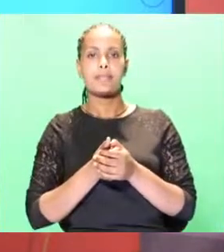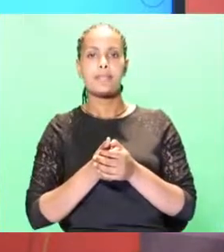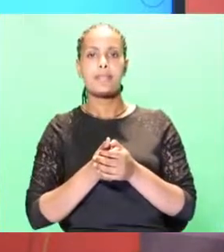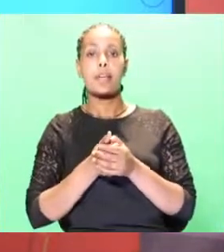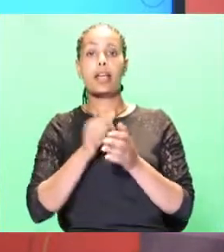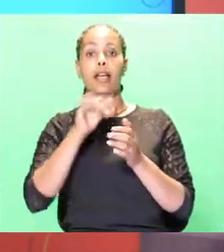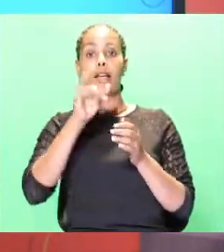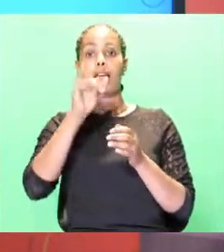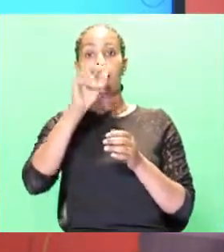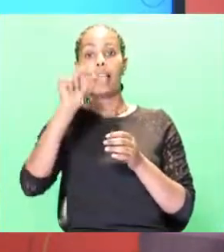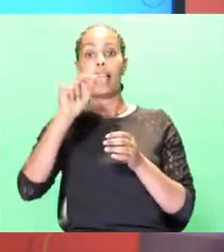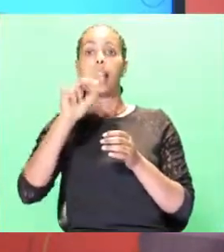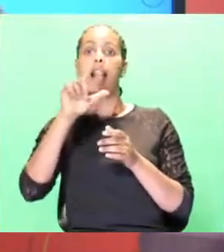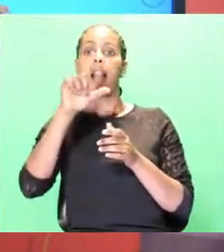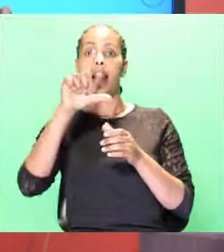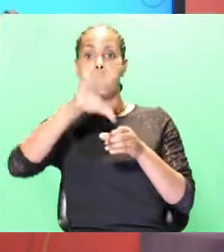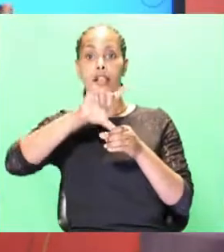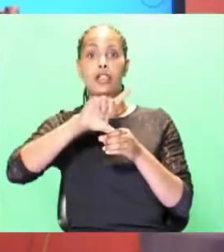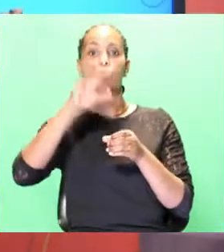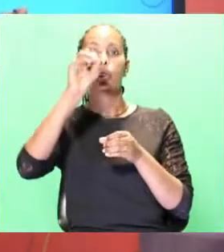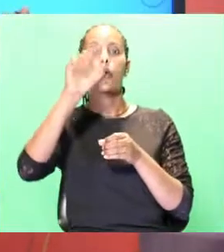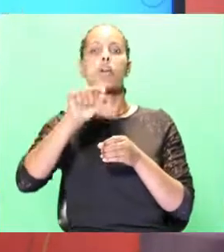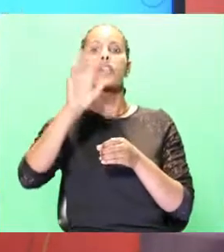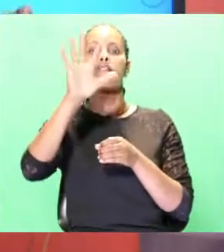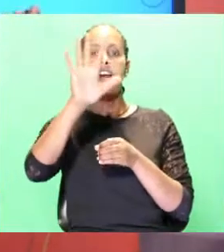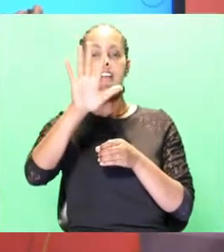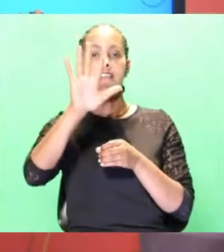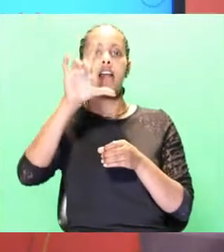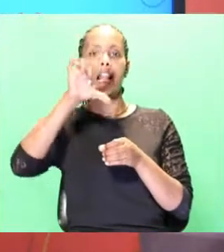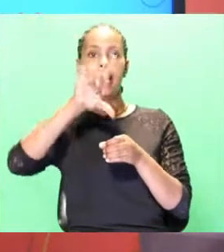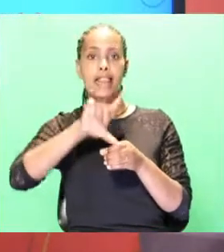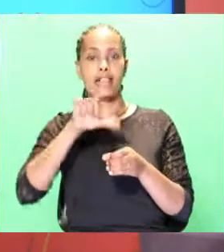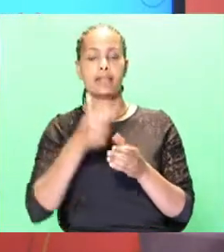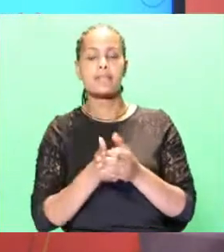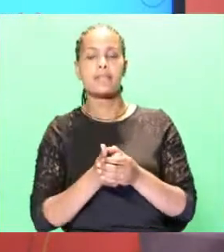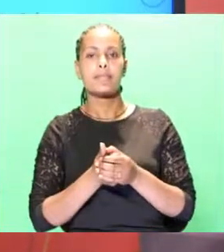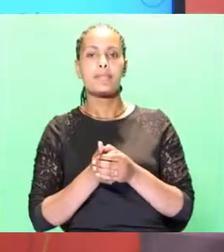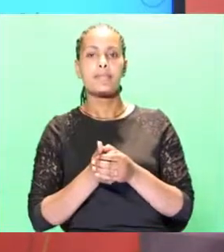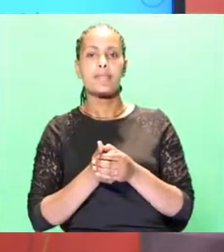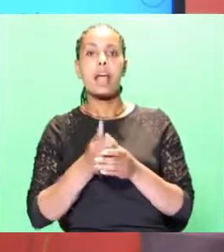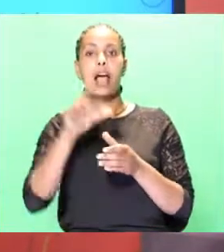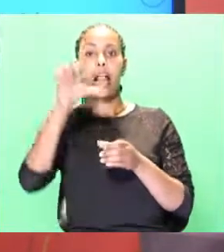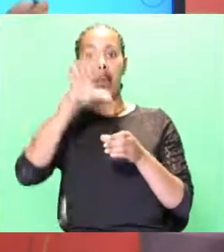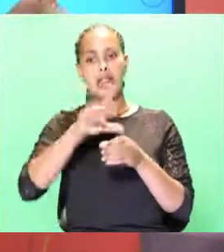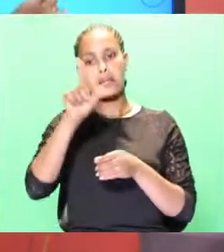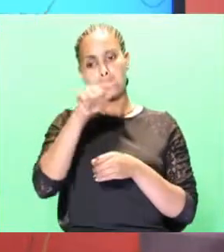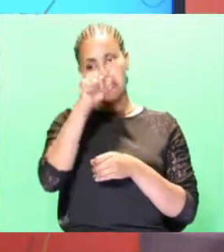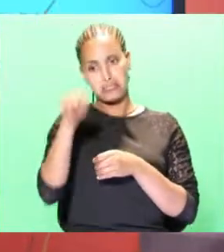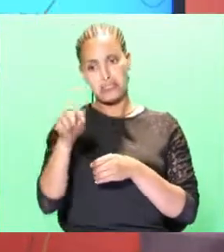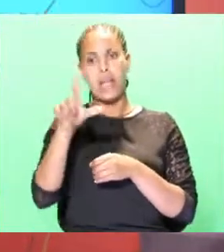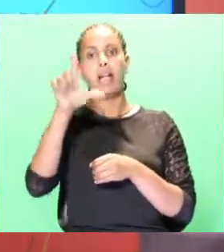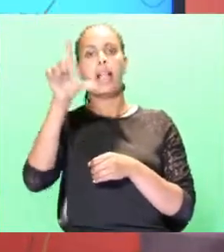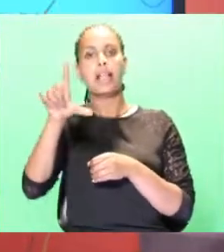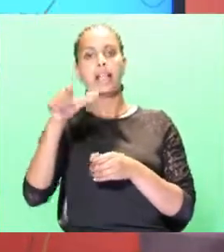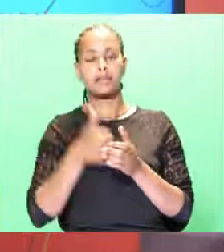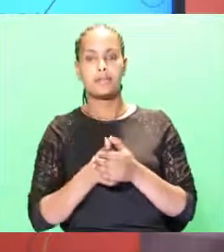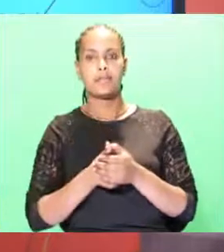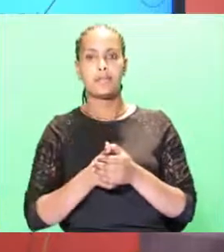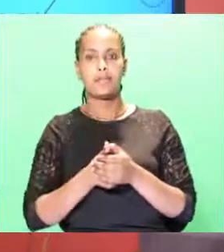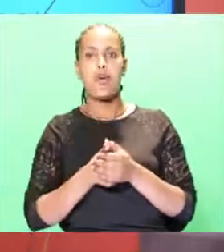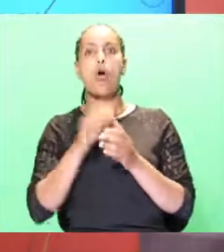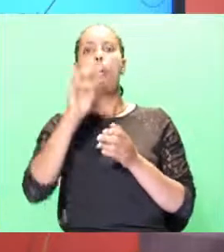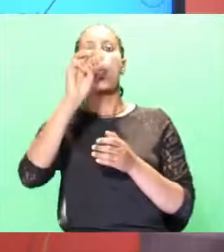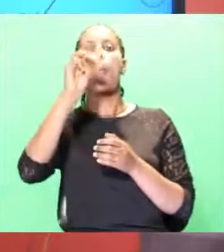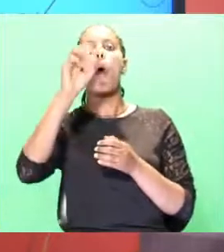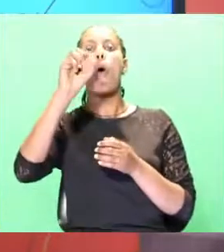In liter is 0.5 liter. 0.5 liter. Liter will be cancelled by liter.